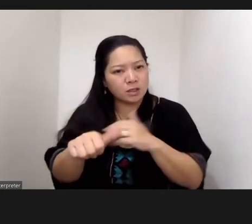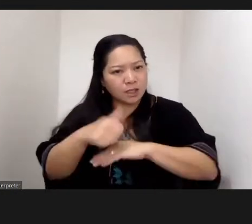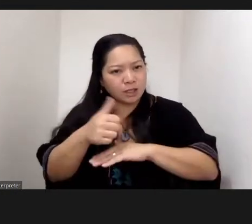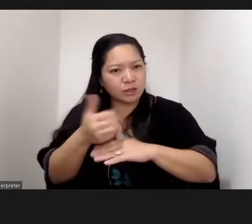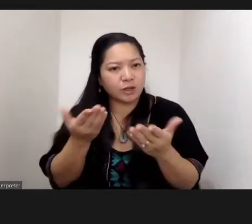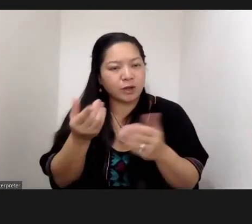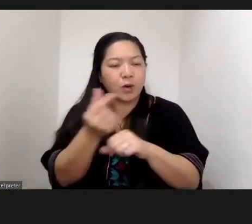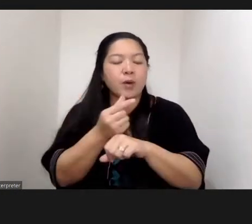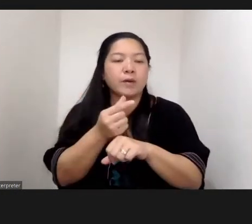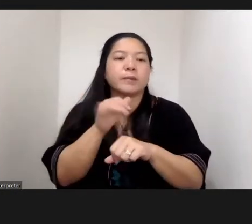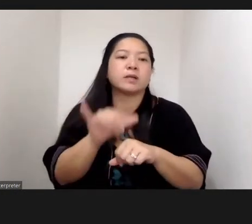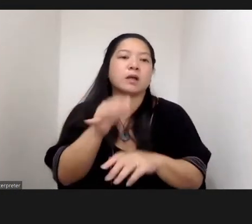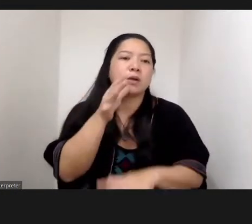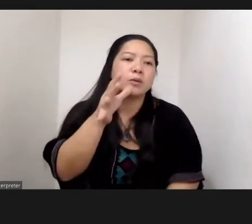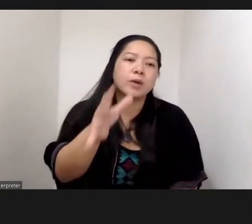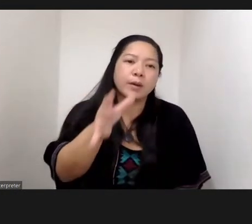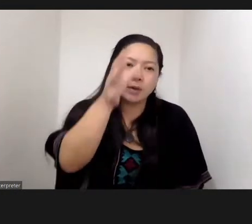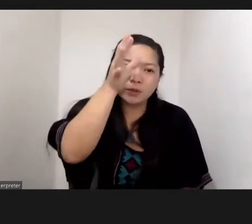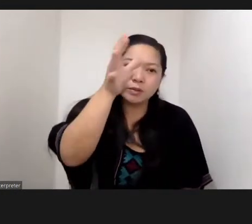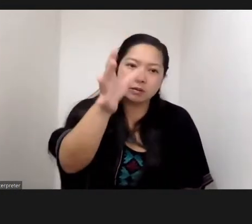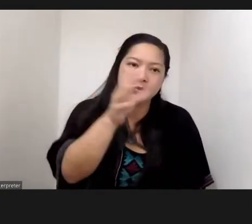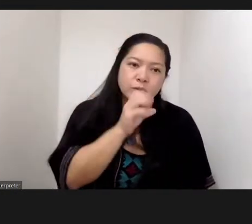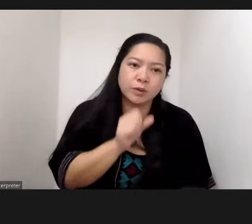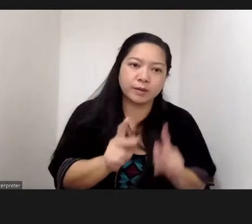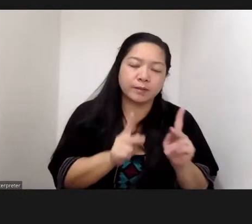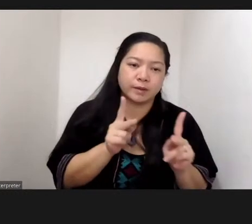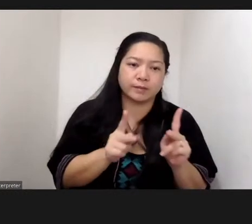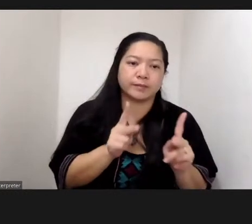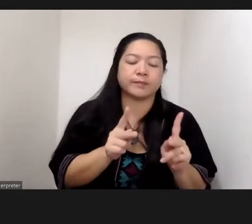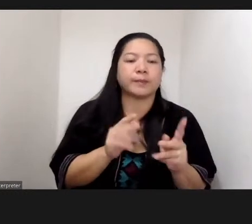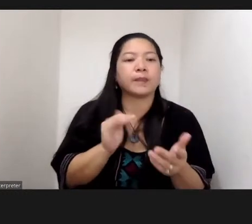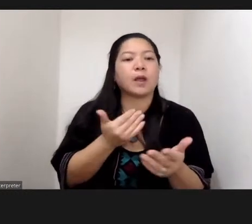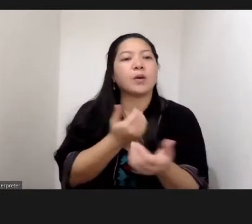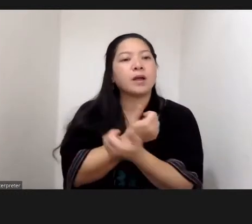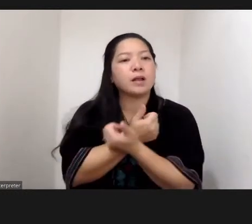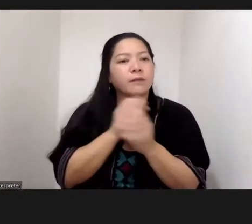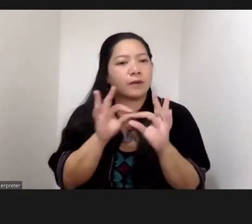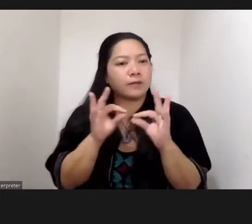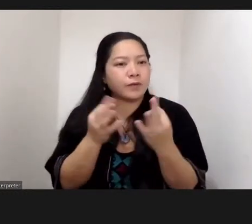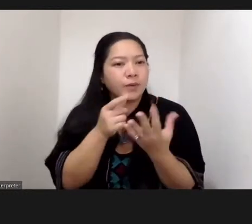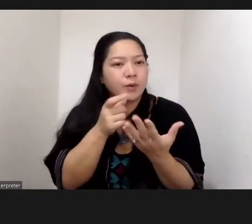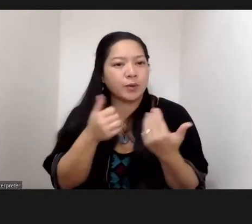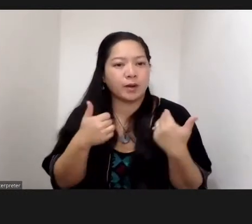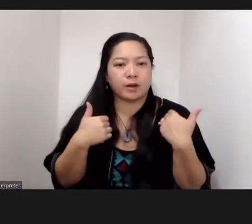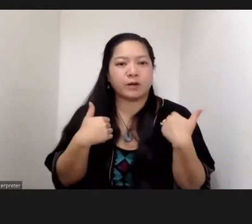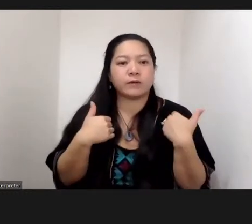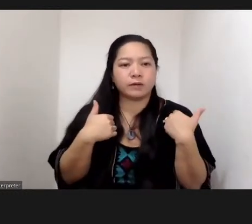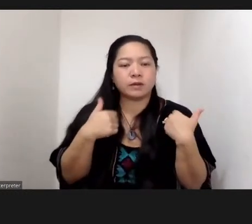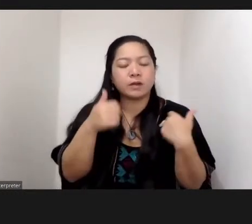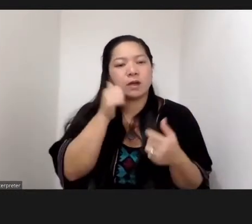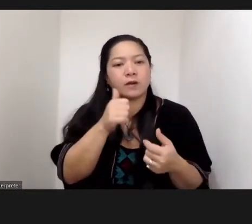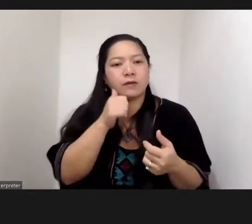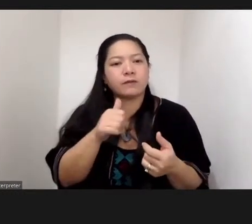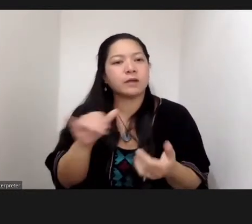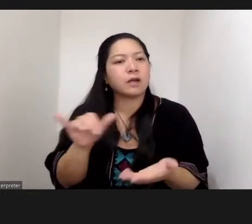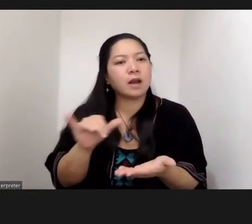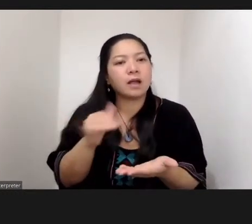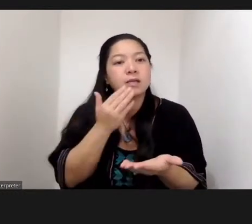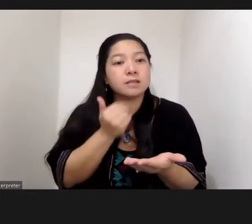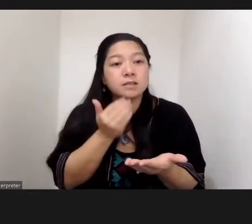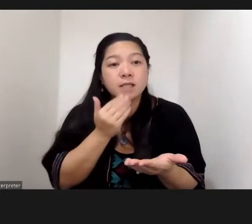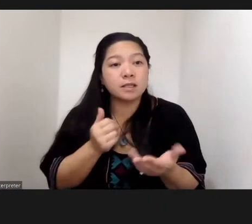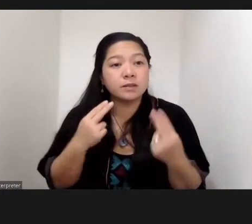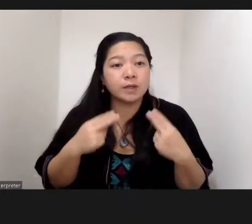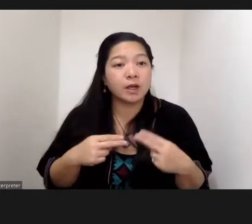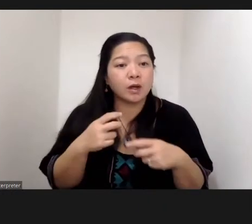Our grandparents, our my uncle, our loved ones who have comorbidities like diabetes, asthma,